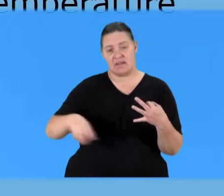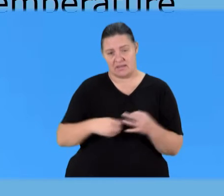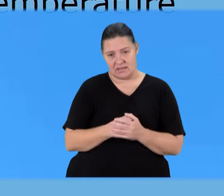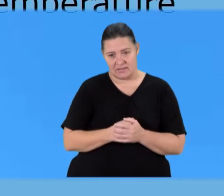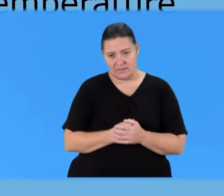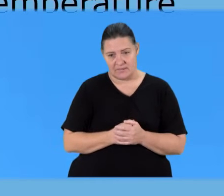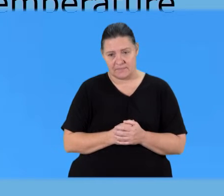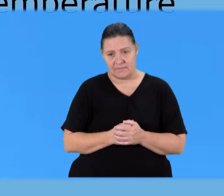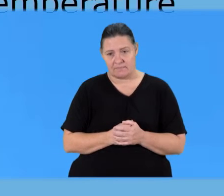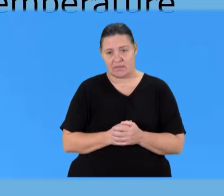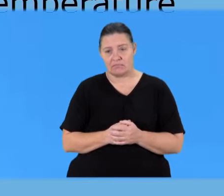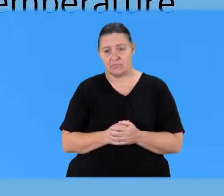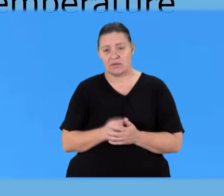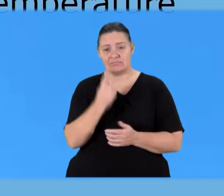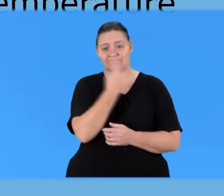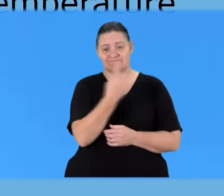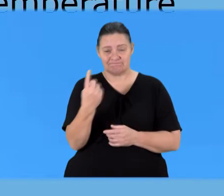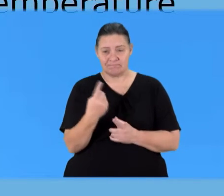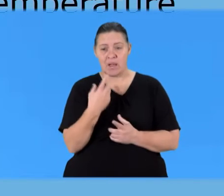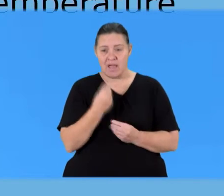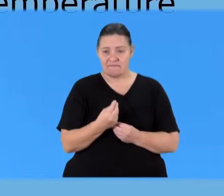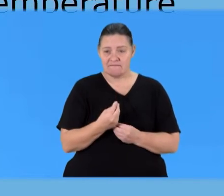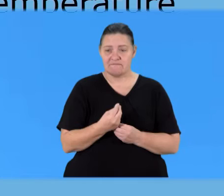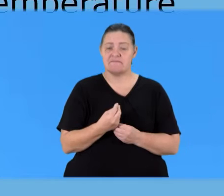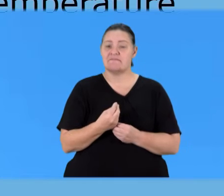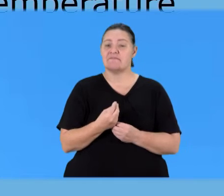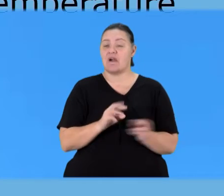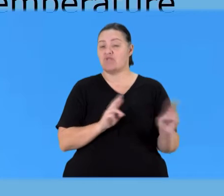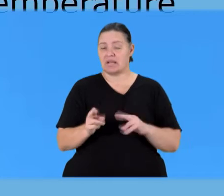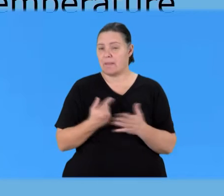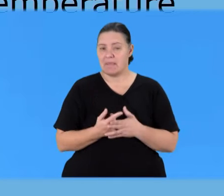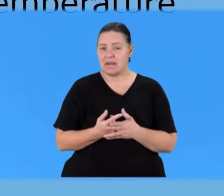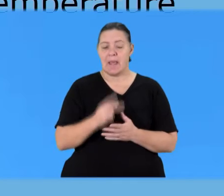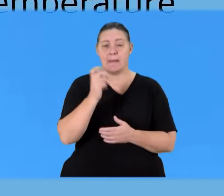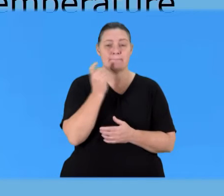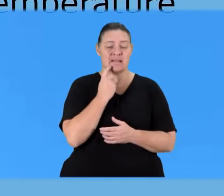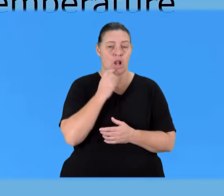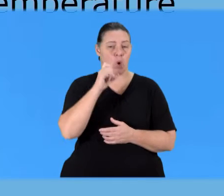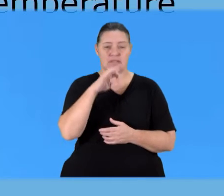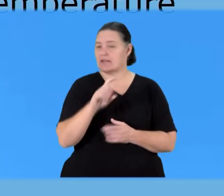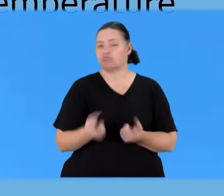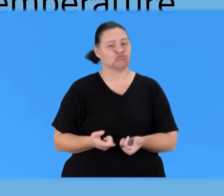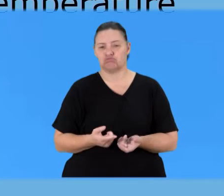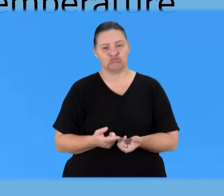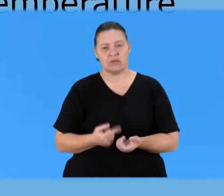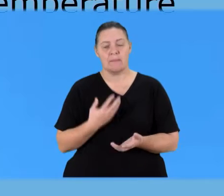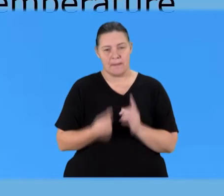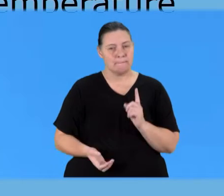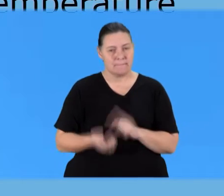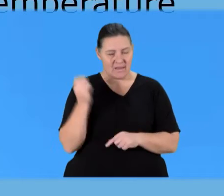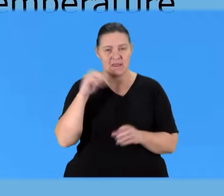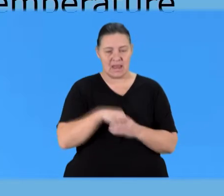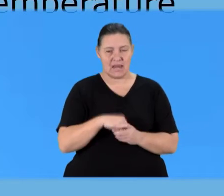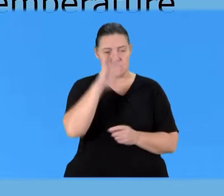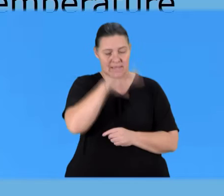and silver. So now when these ones react with oxygen, they do not form the metal oxide. Remember, we can